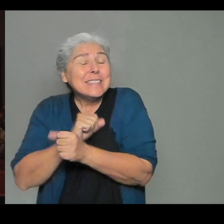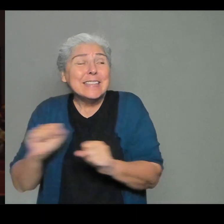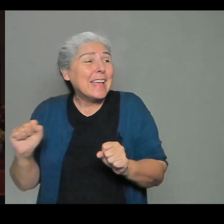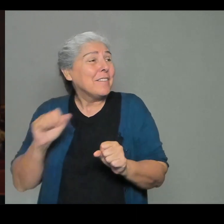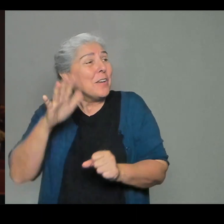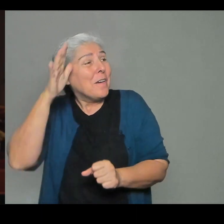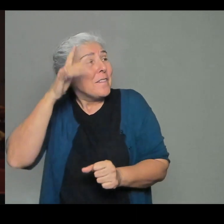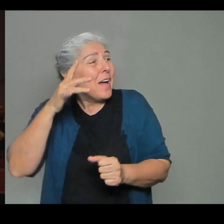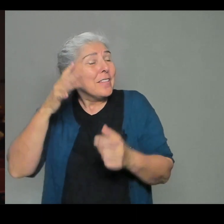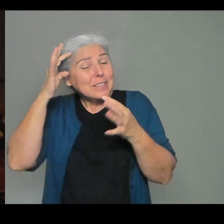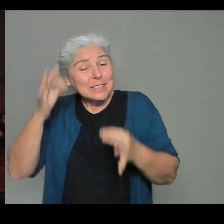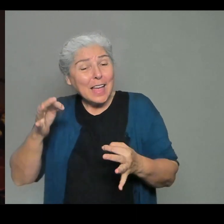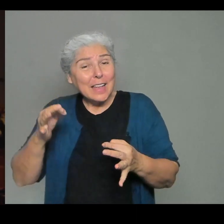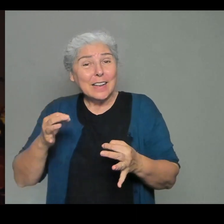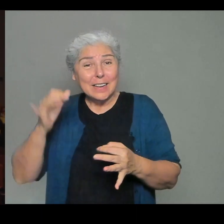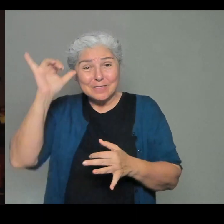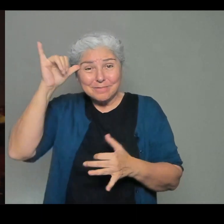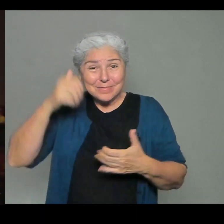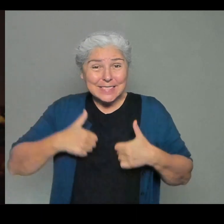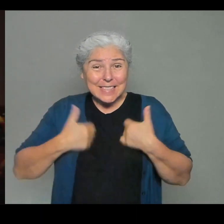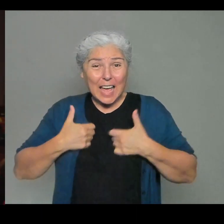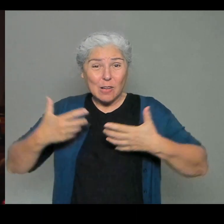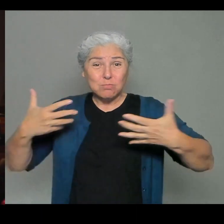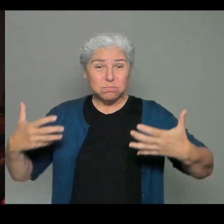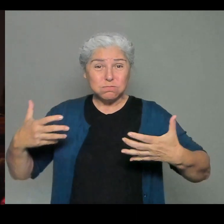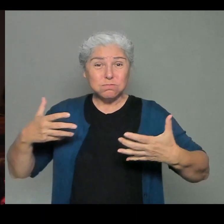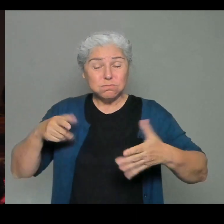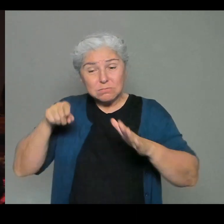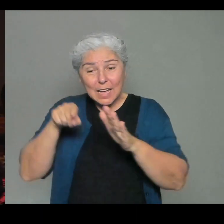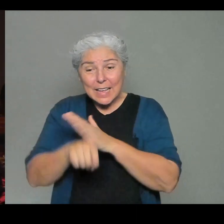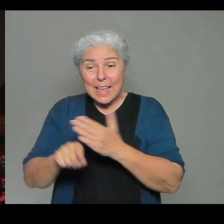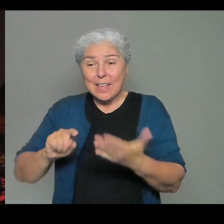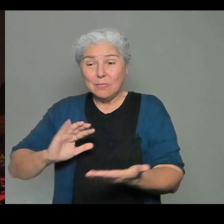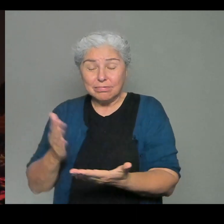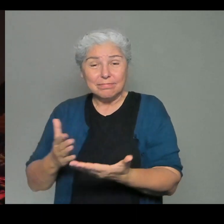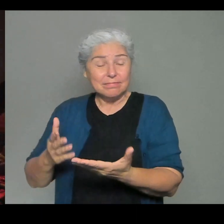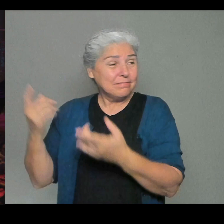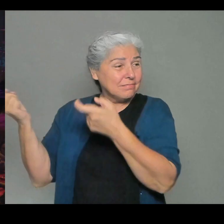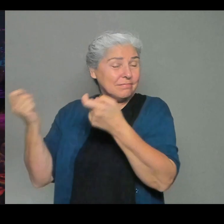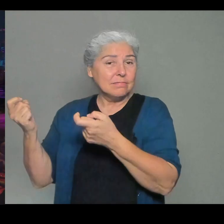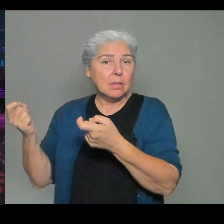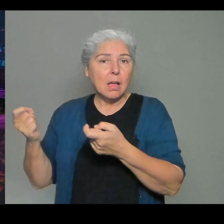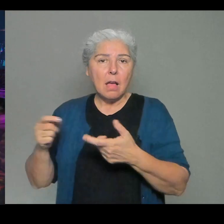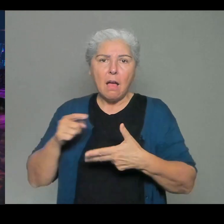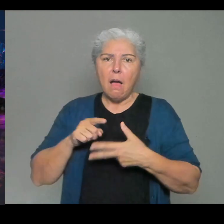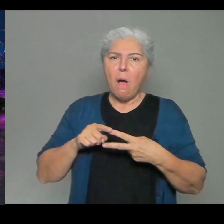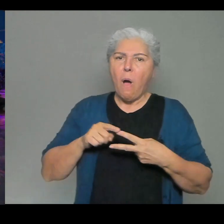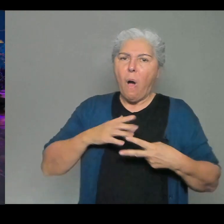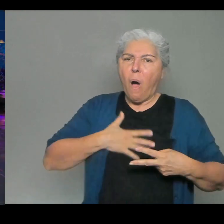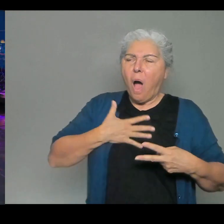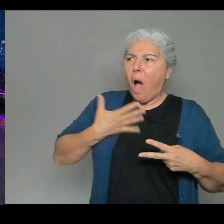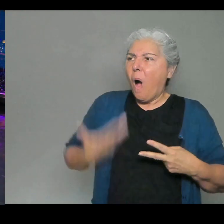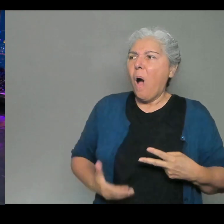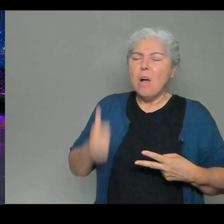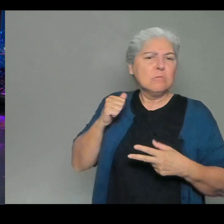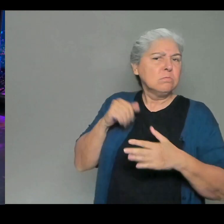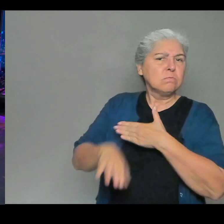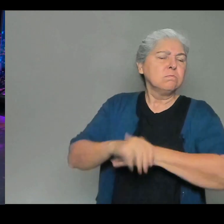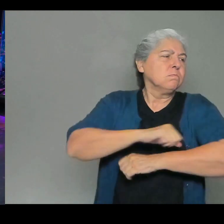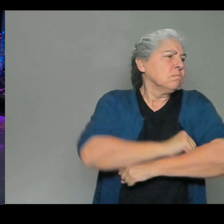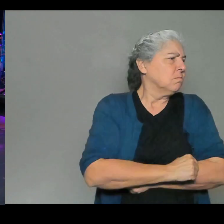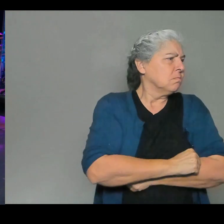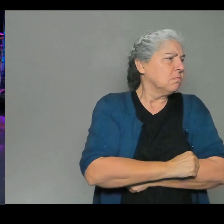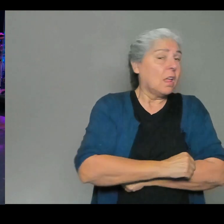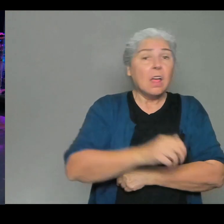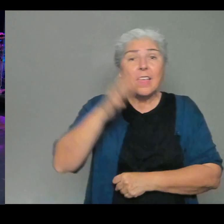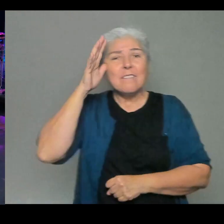because your dad received him safe and sound, your father has killed the calf. And his brother was angry and he would not go in. Therefore, his father came